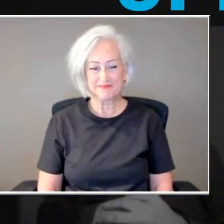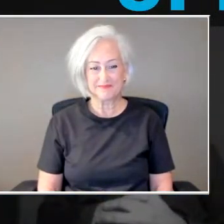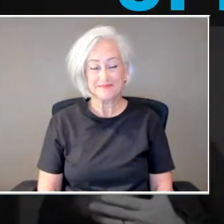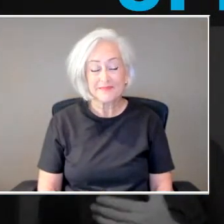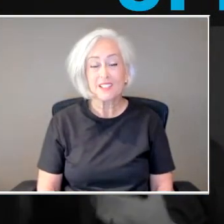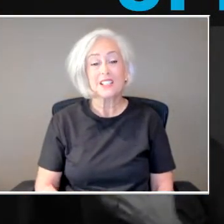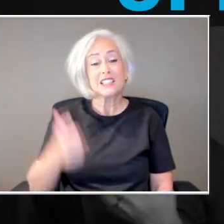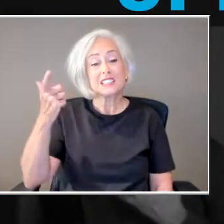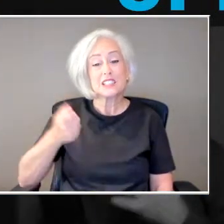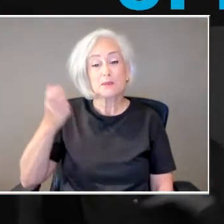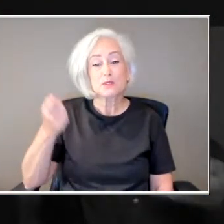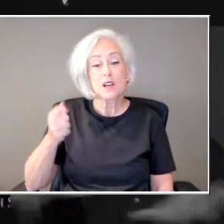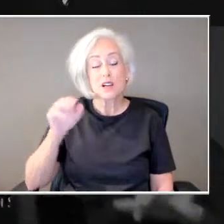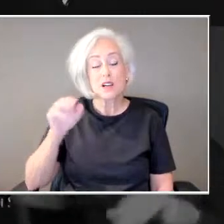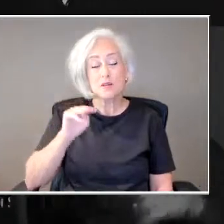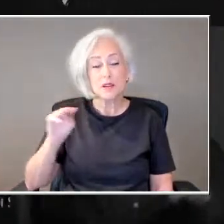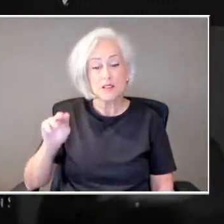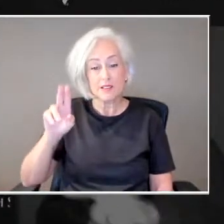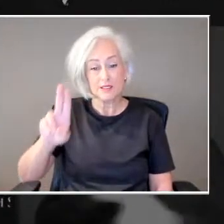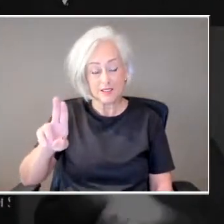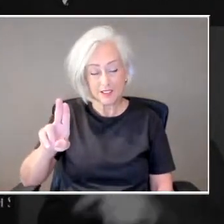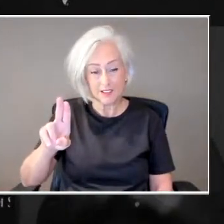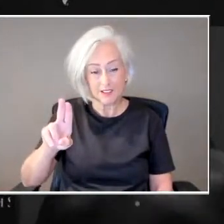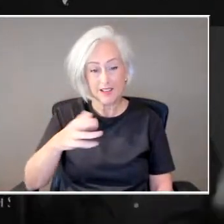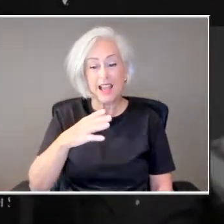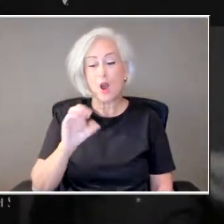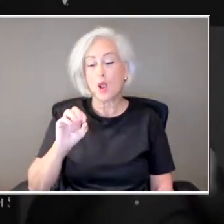Subscribe to our Morning Medical Update and Open